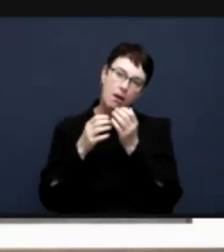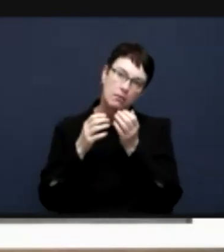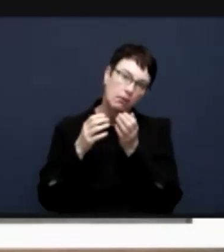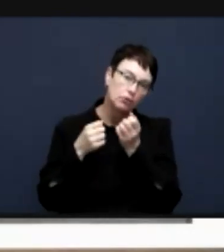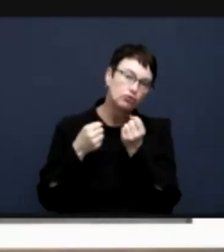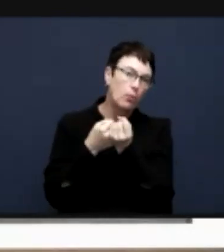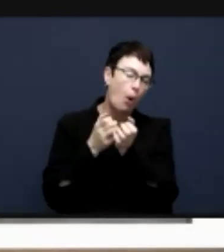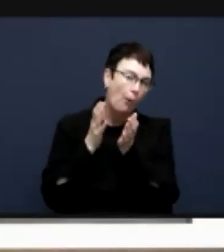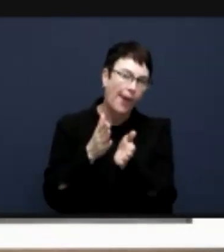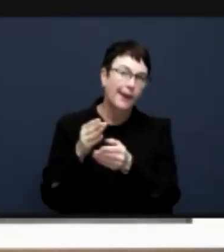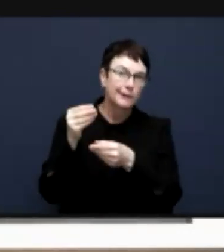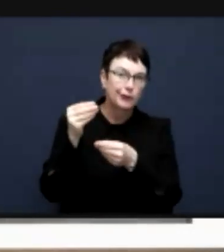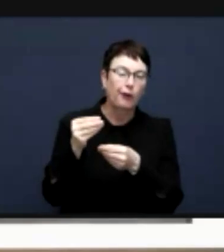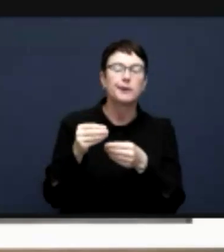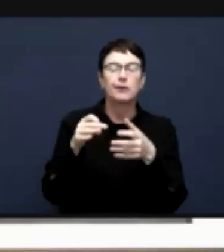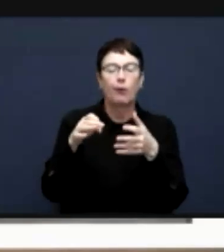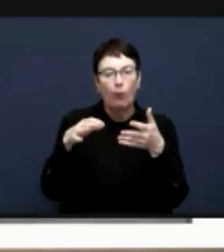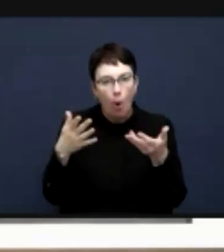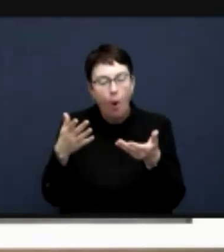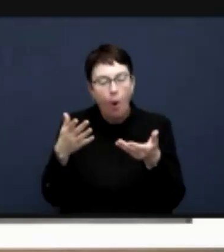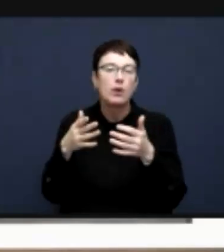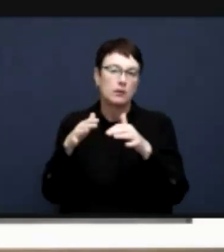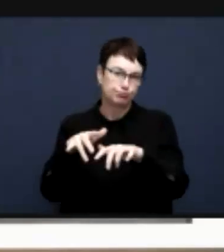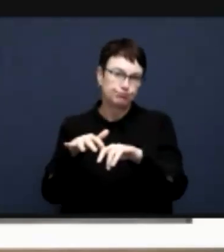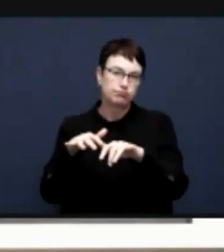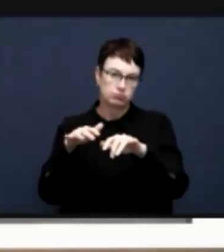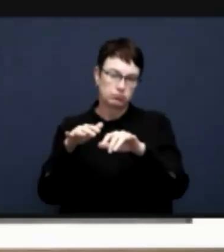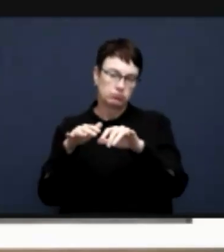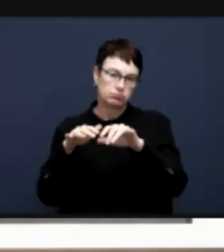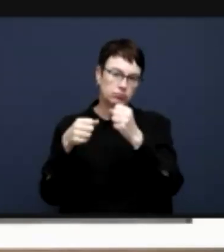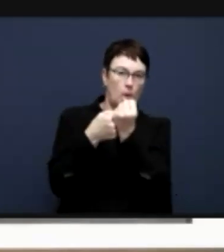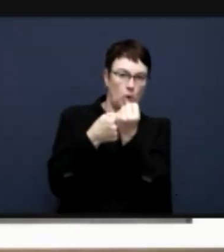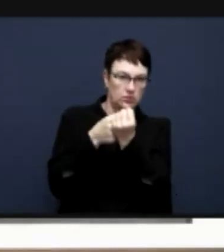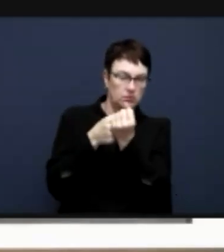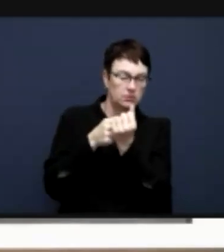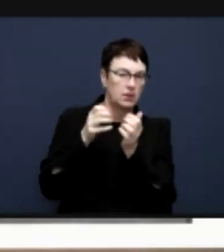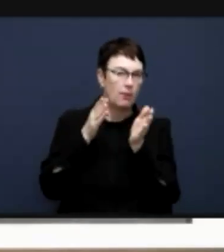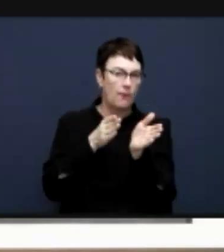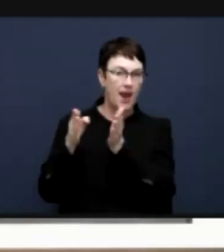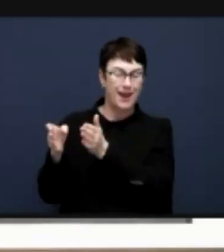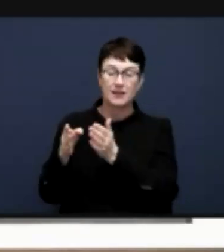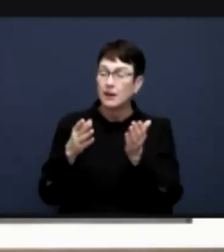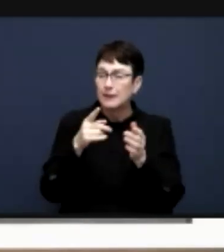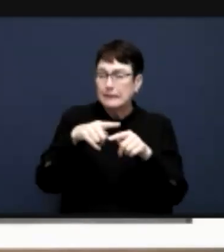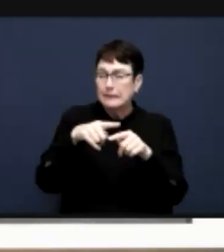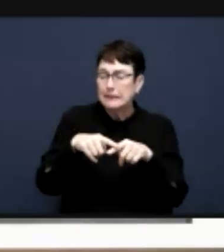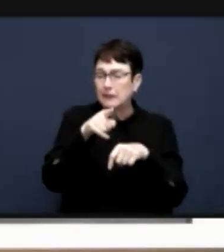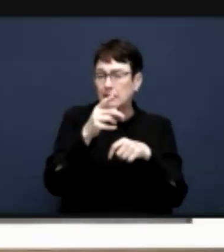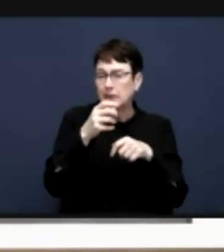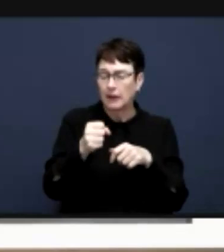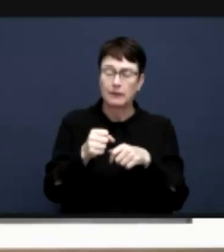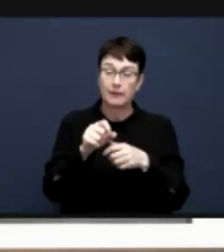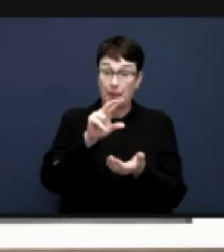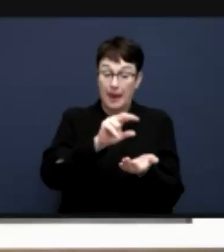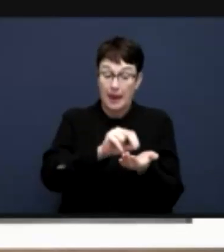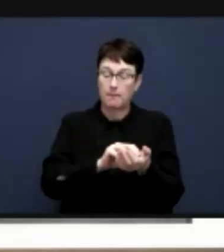answer for why it is not listed there, because if you have a support service documentation provided within the app that you